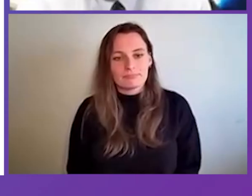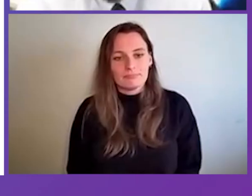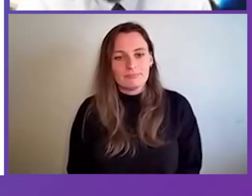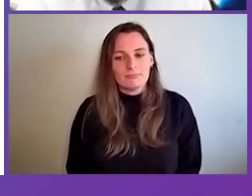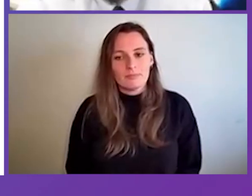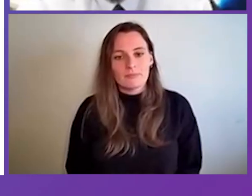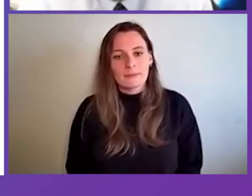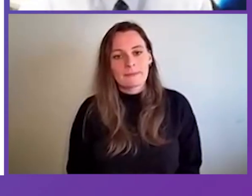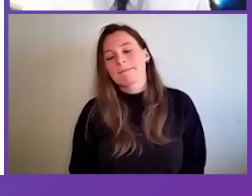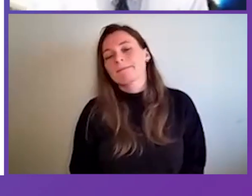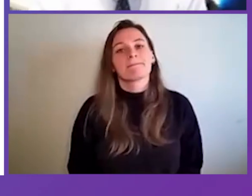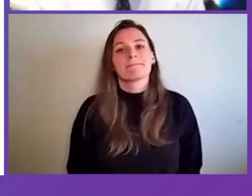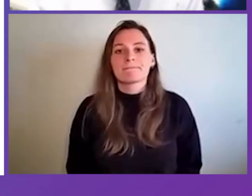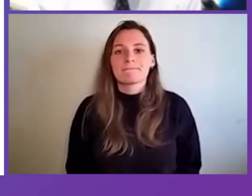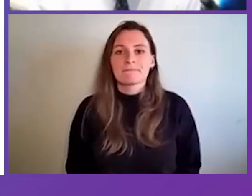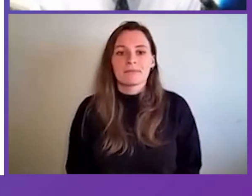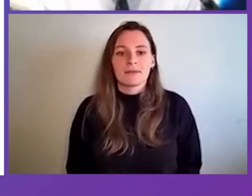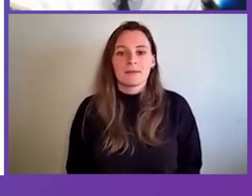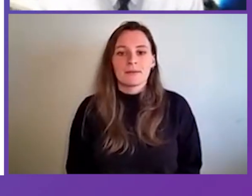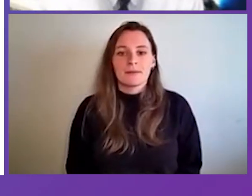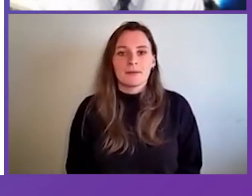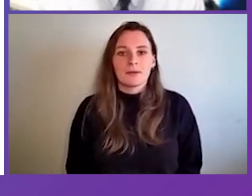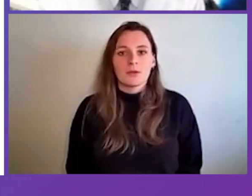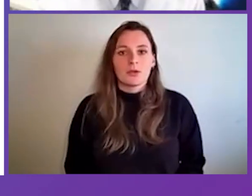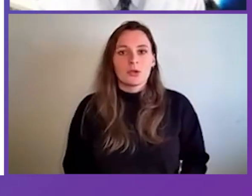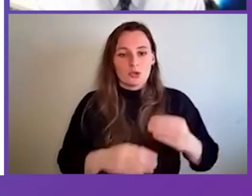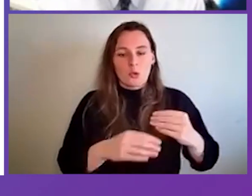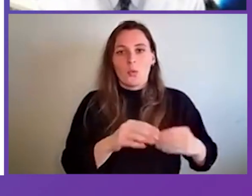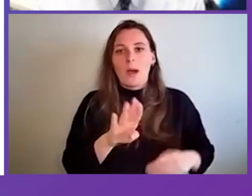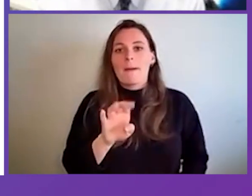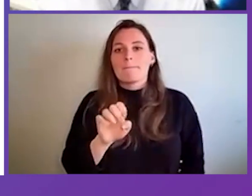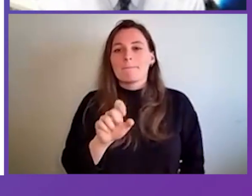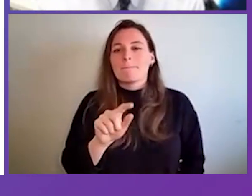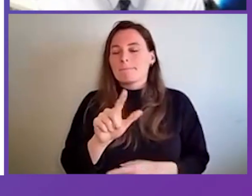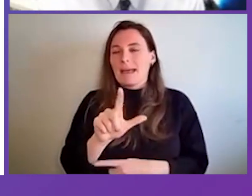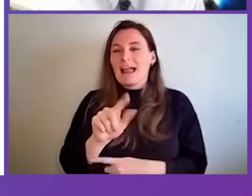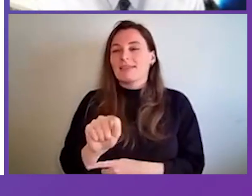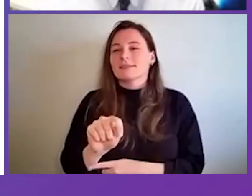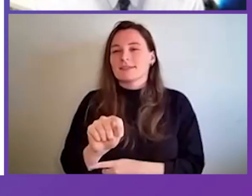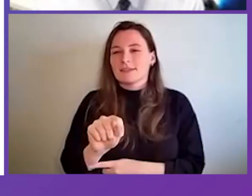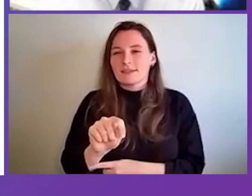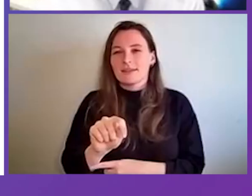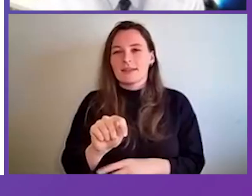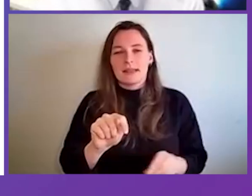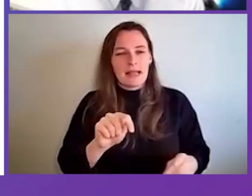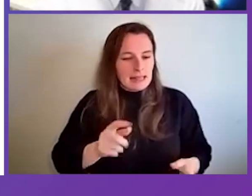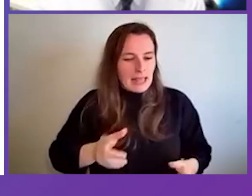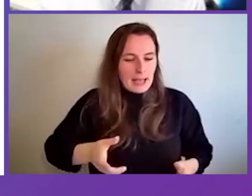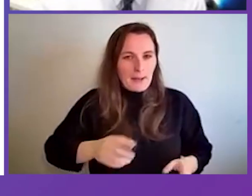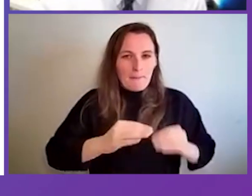Getting things on and off the belt loader is can be a challenge.